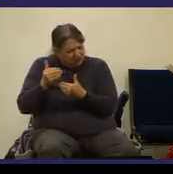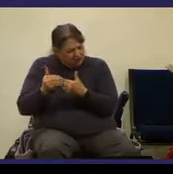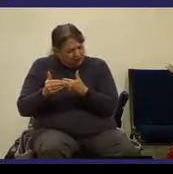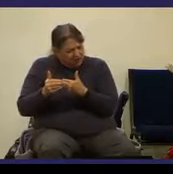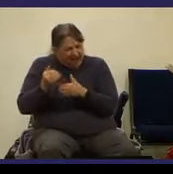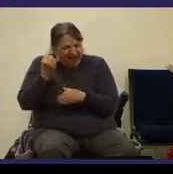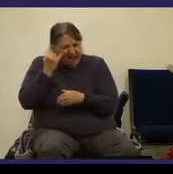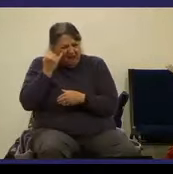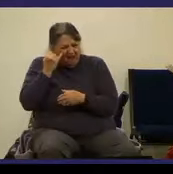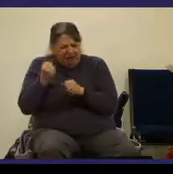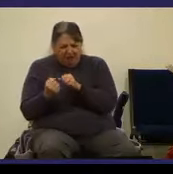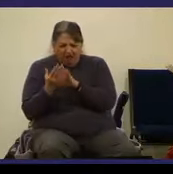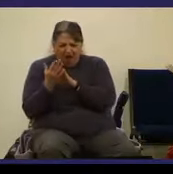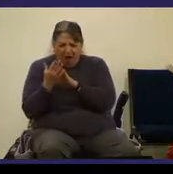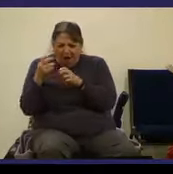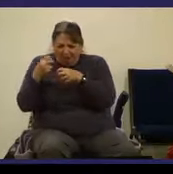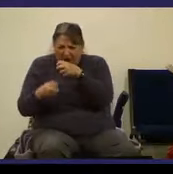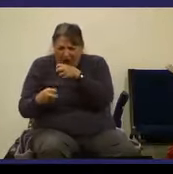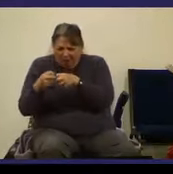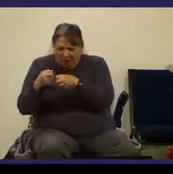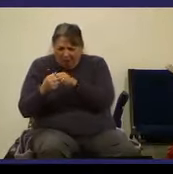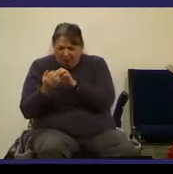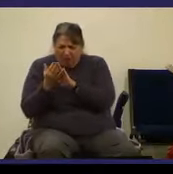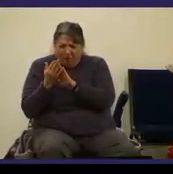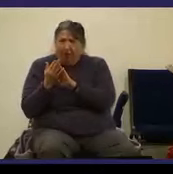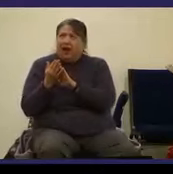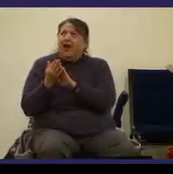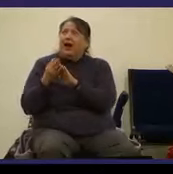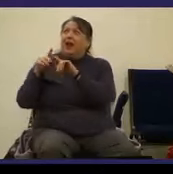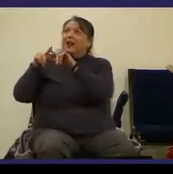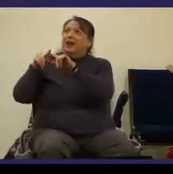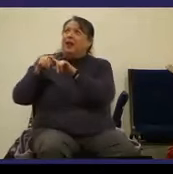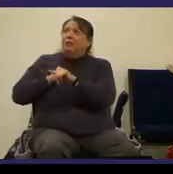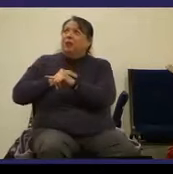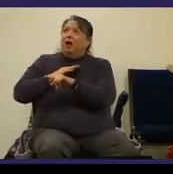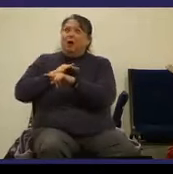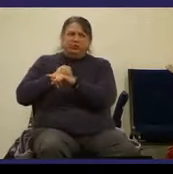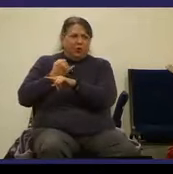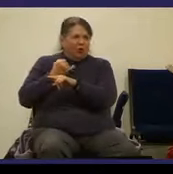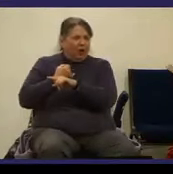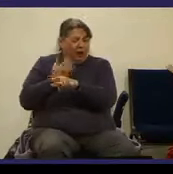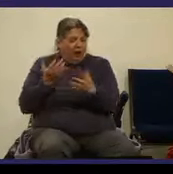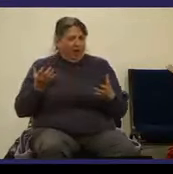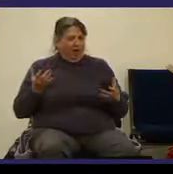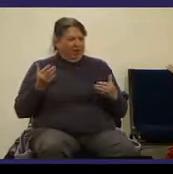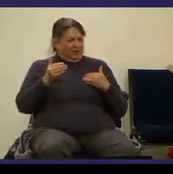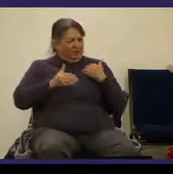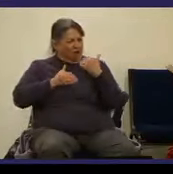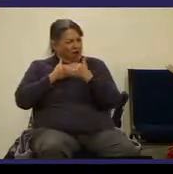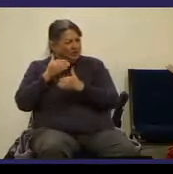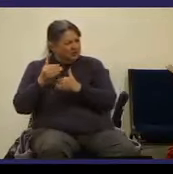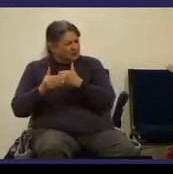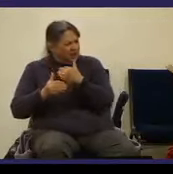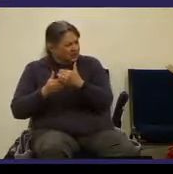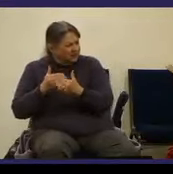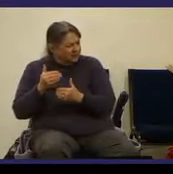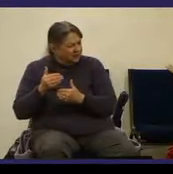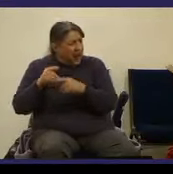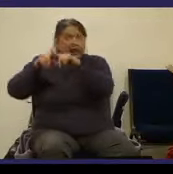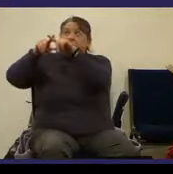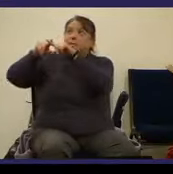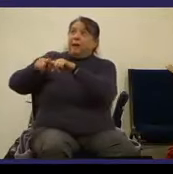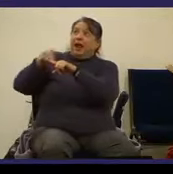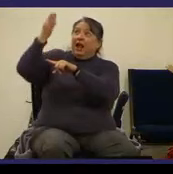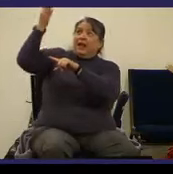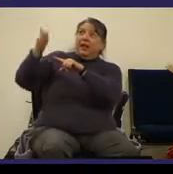most profoundly during periods of chaos and suffering. The deep, sustaining joy of the Lord comes from